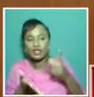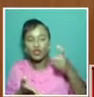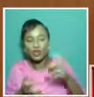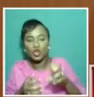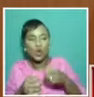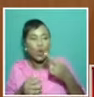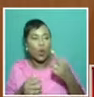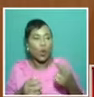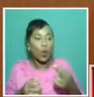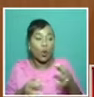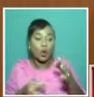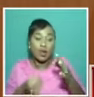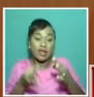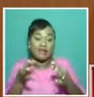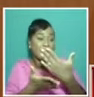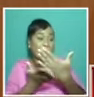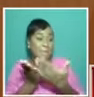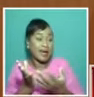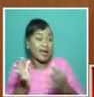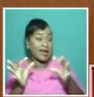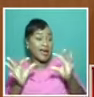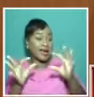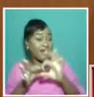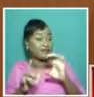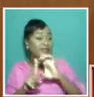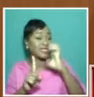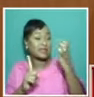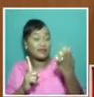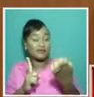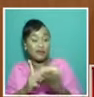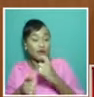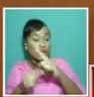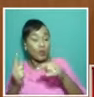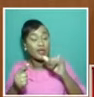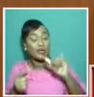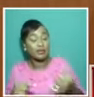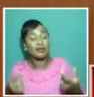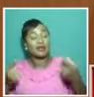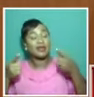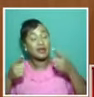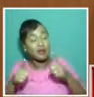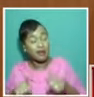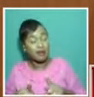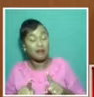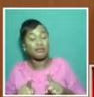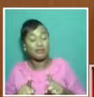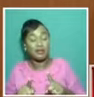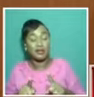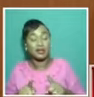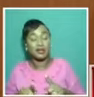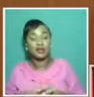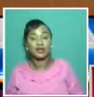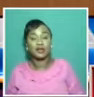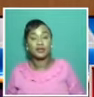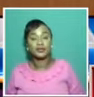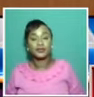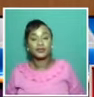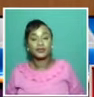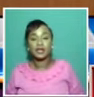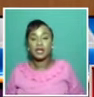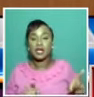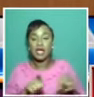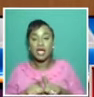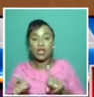part of the environment where this trauma occurred, where this child was buried, and also where they play